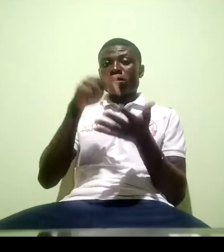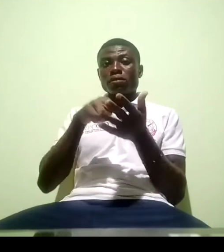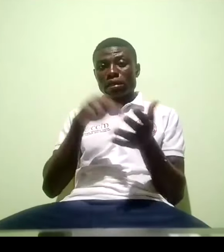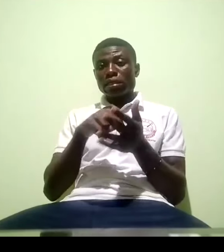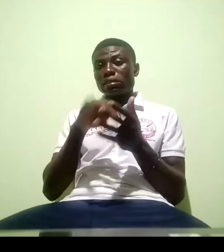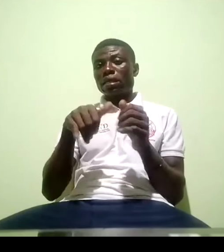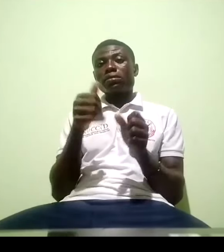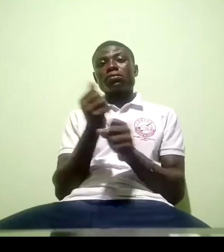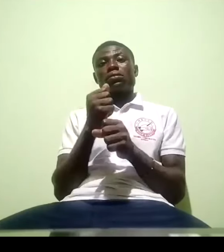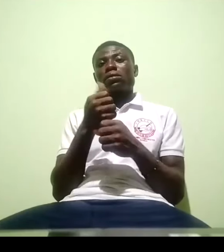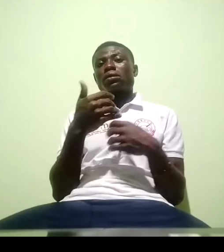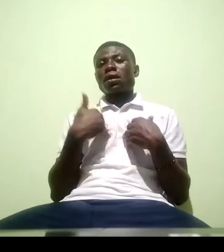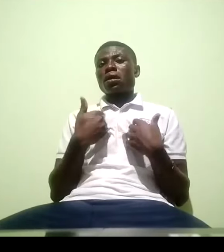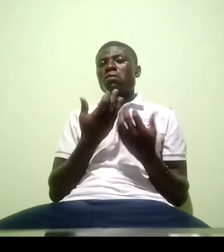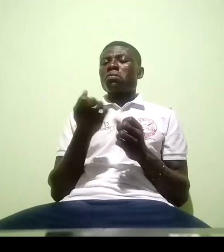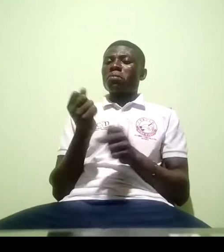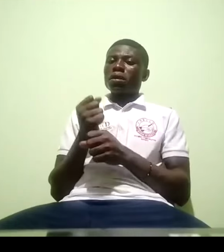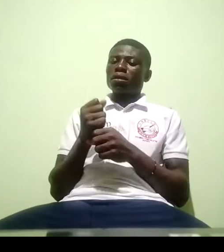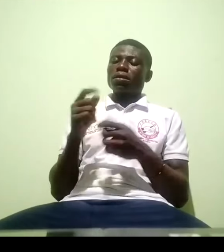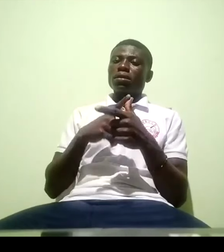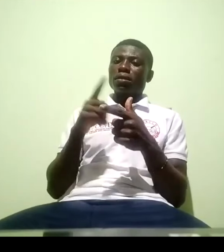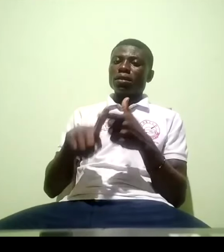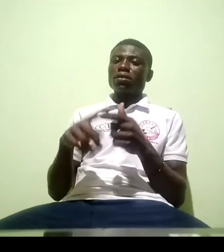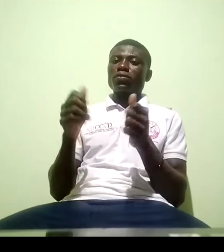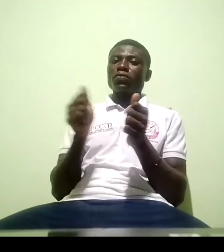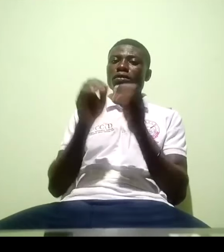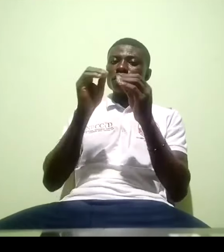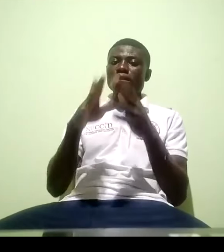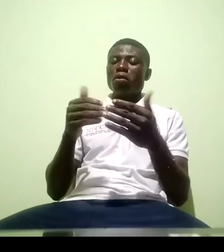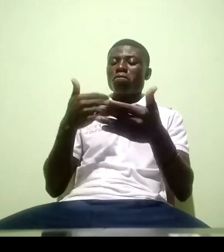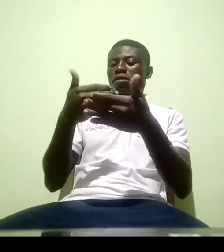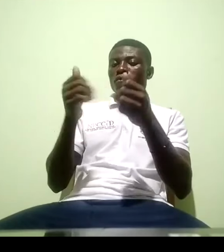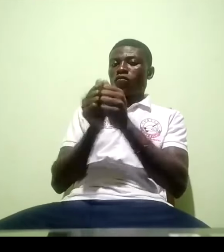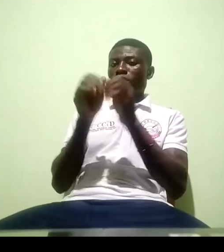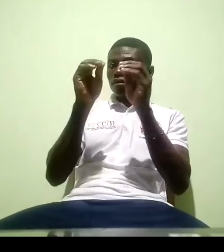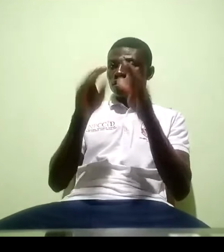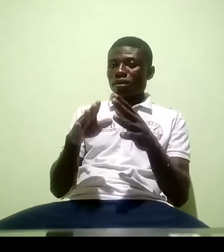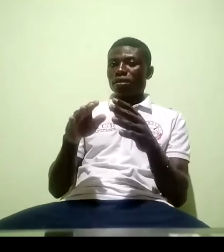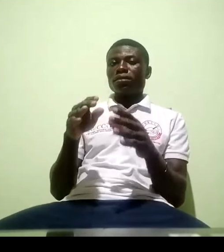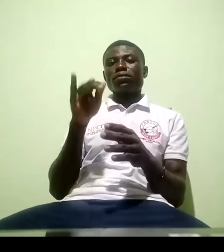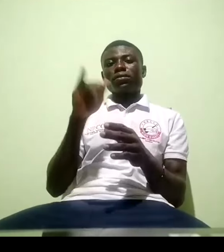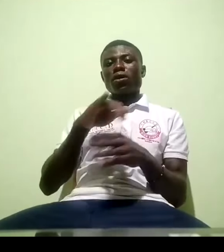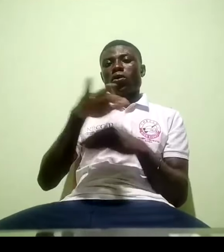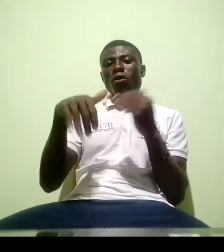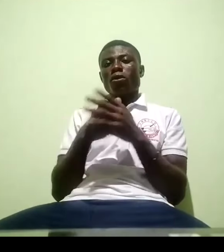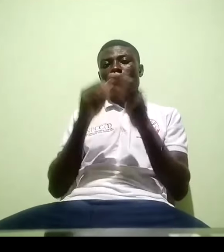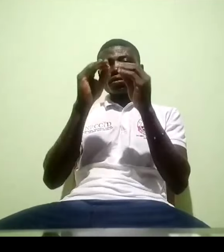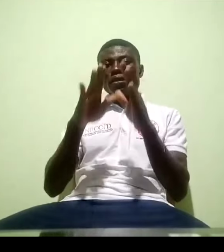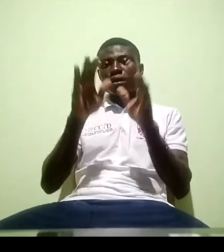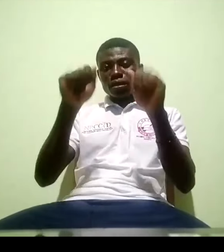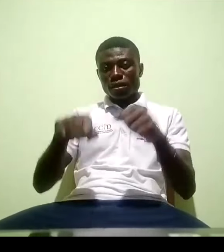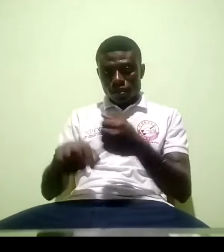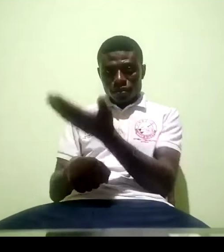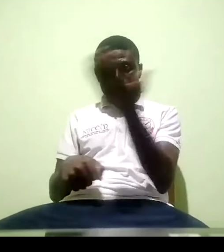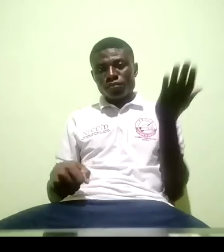they can be made to sit next to the teacher or closer to the teacher, where the teacher can give them